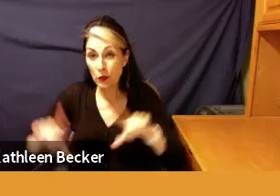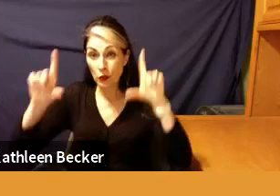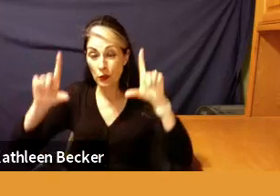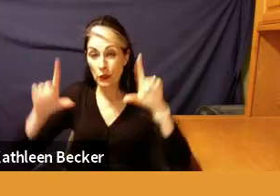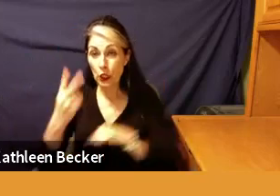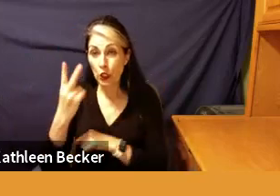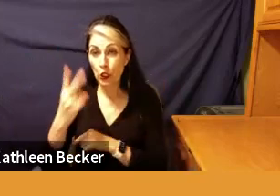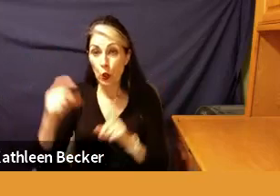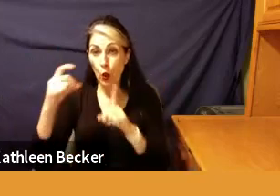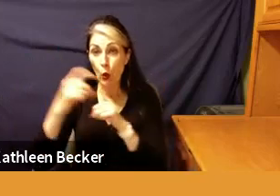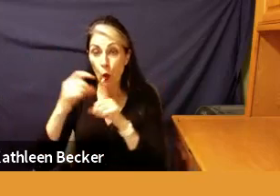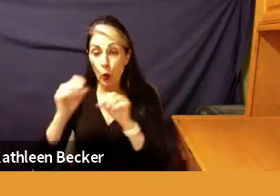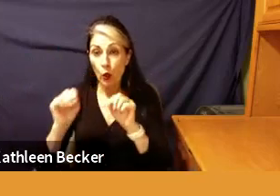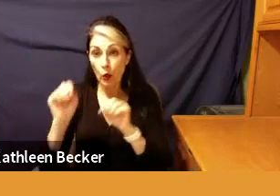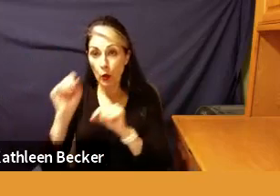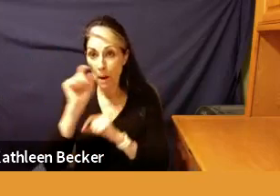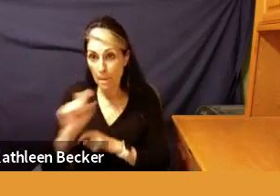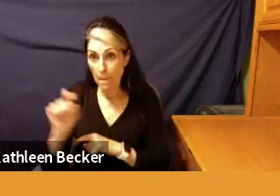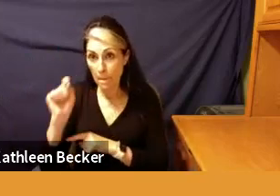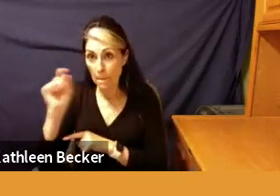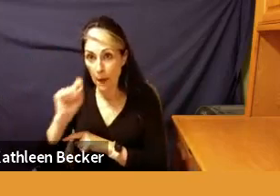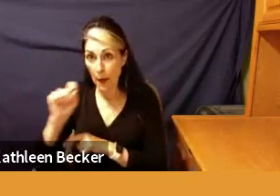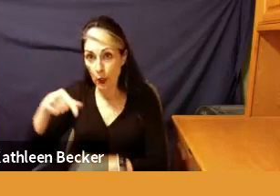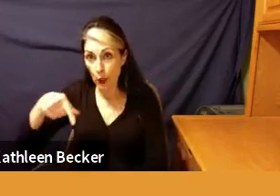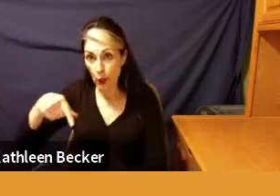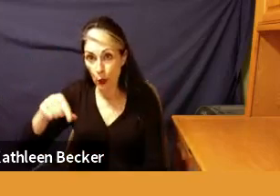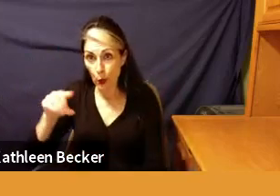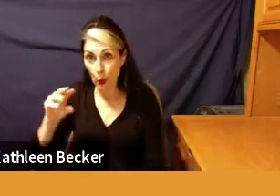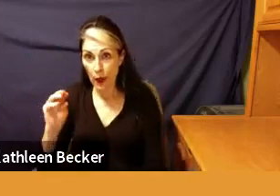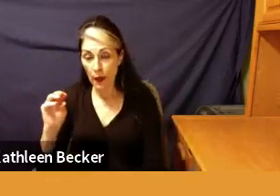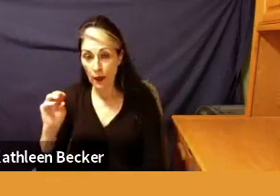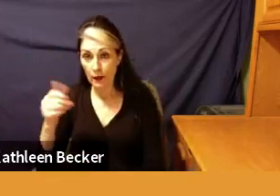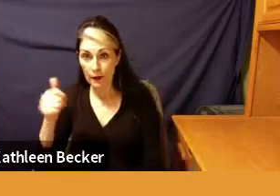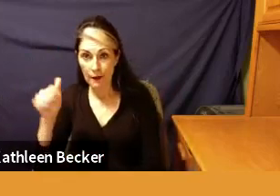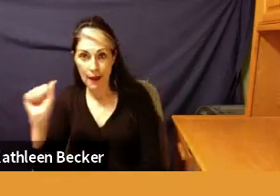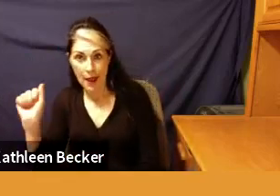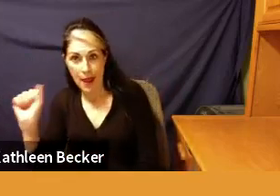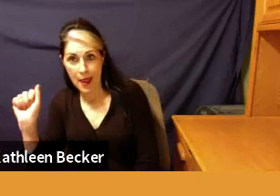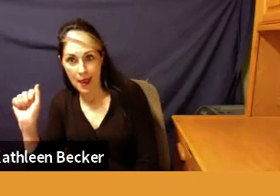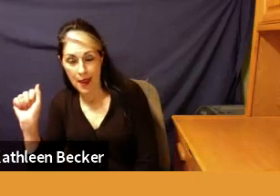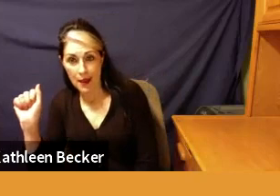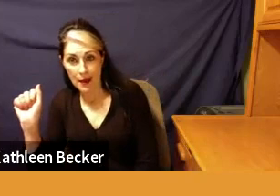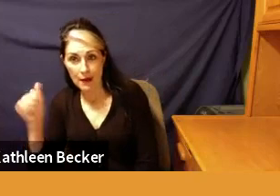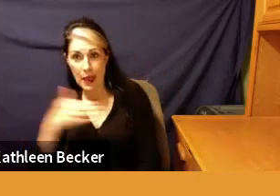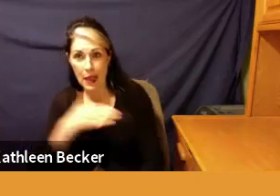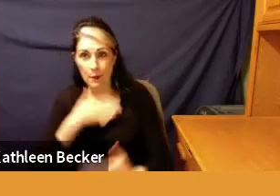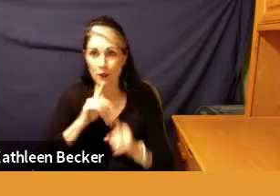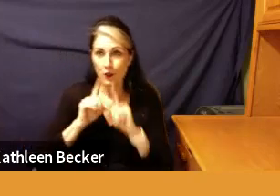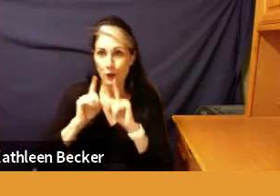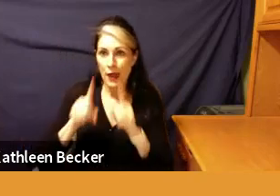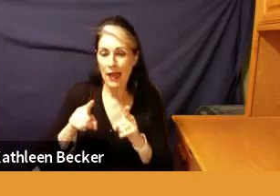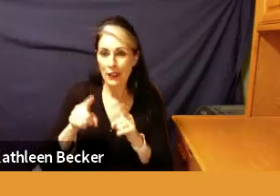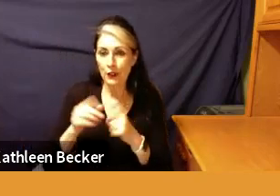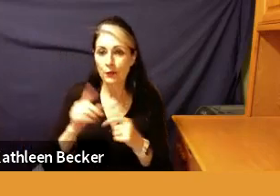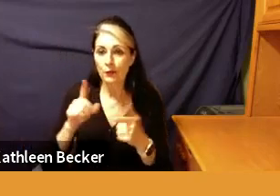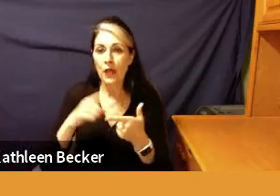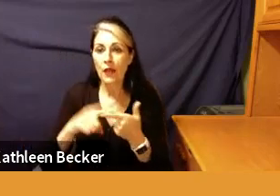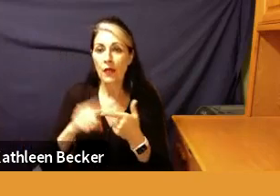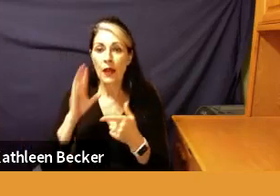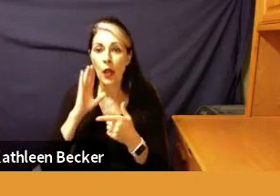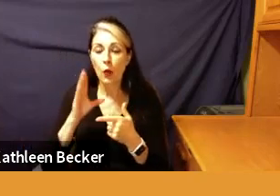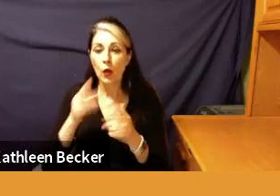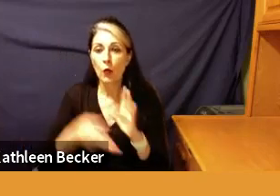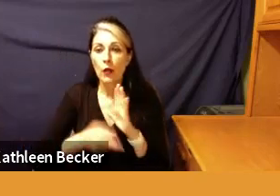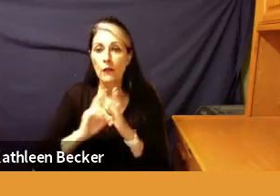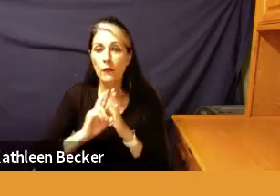bubbles that say Q&A, and we'll be happy to answer those questions. Then I'm going to